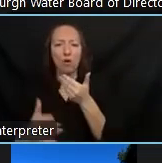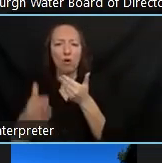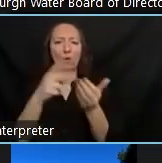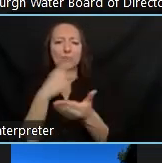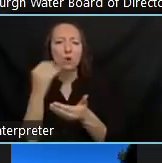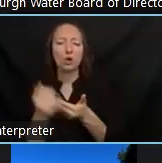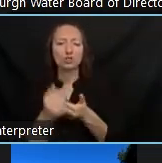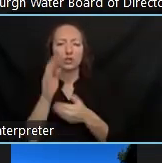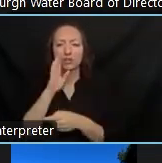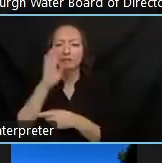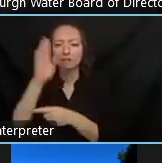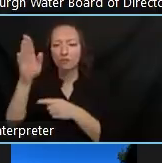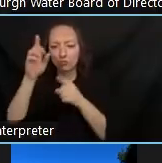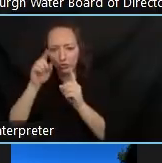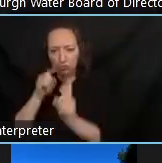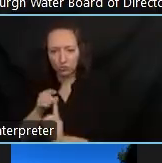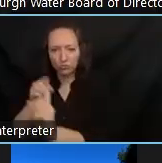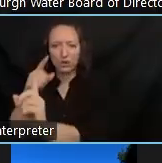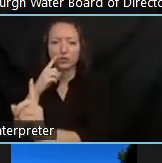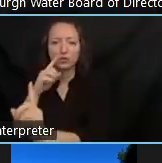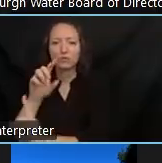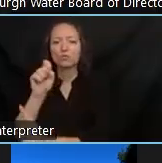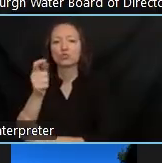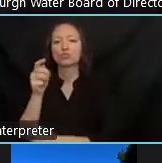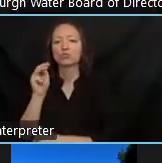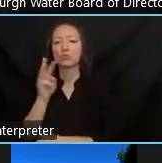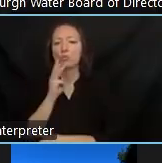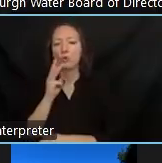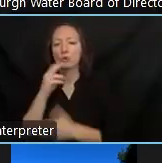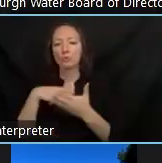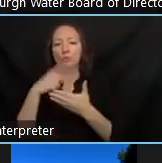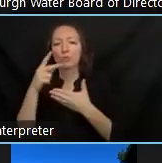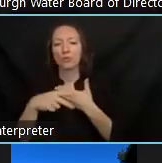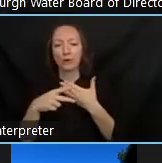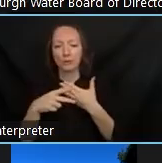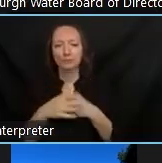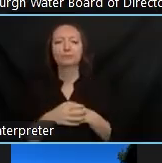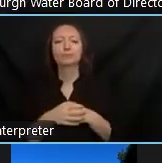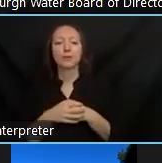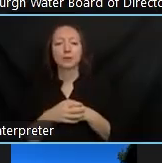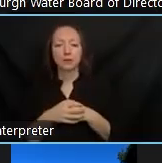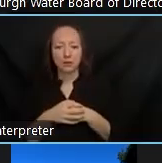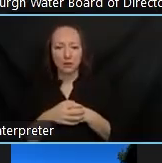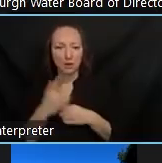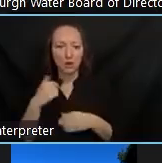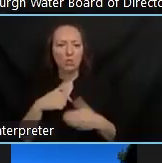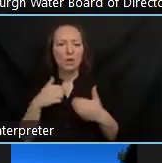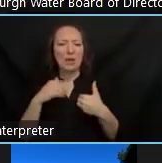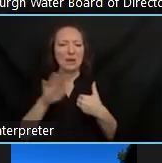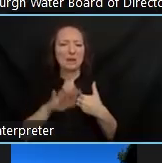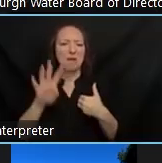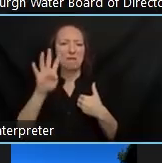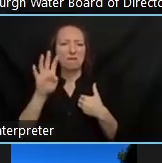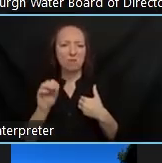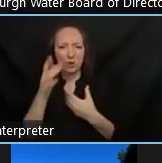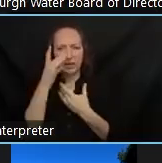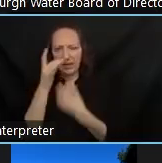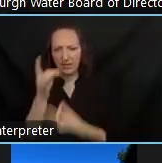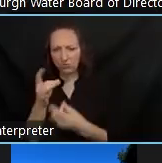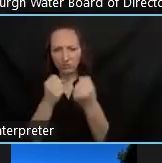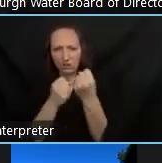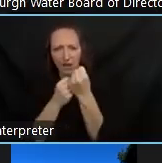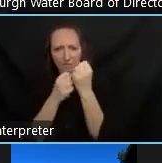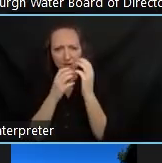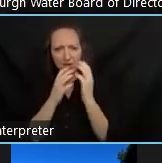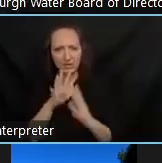stormwater programs and projects. There were approximately 40 interested advocates included in that discussion, and we will have a